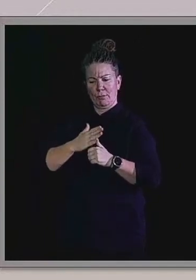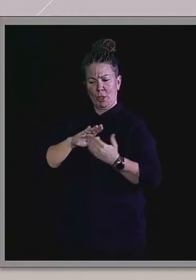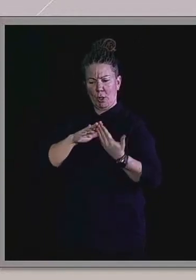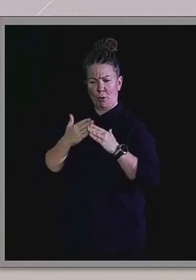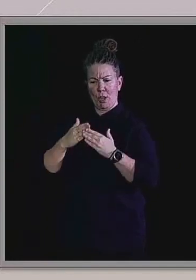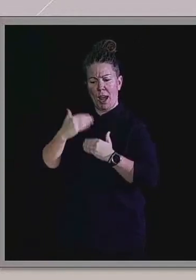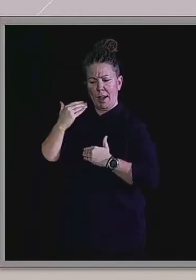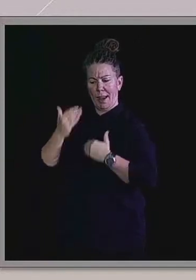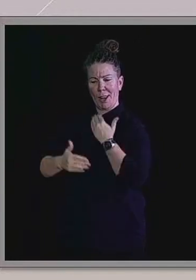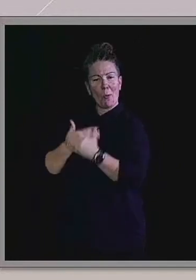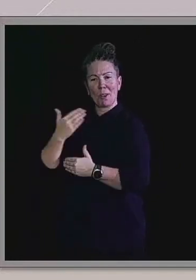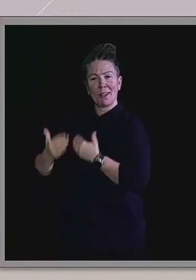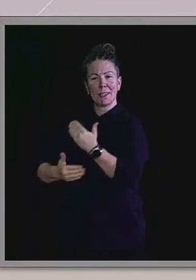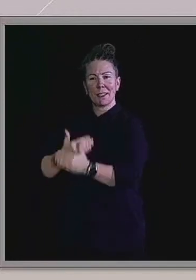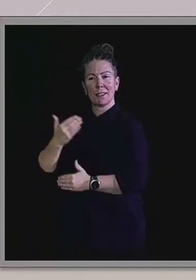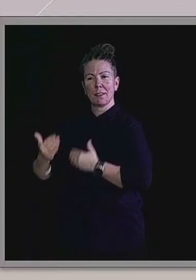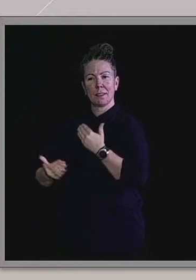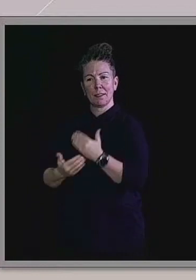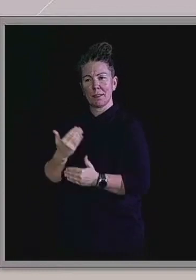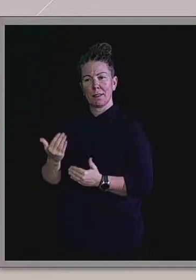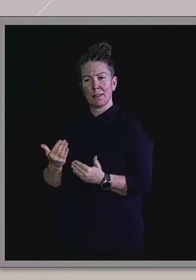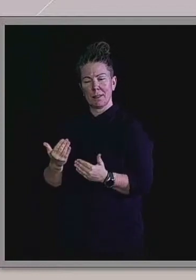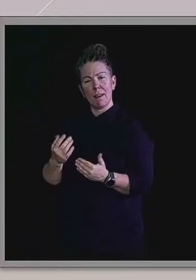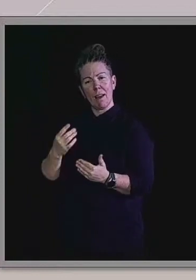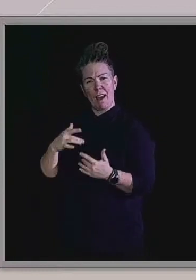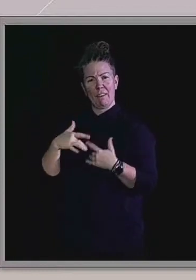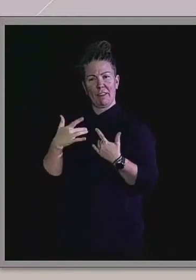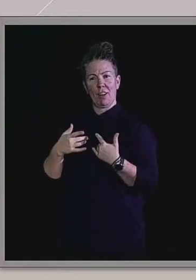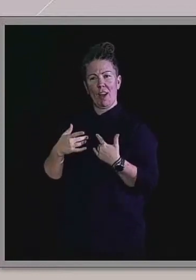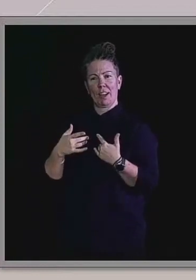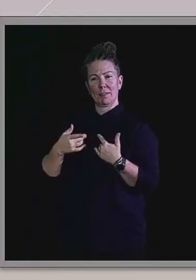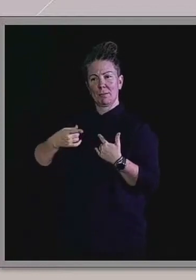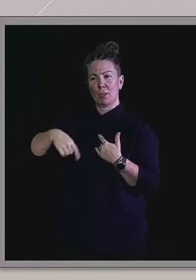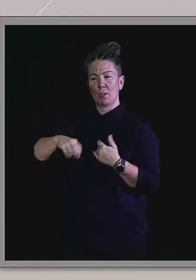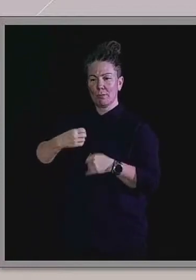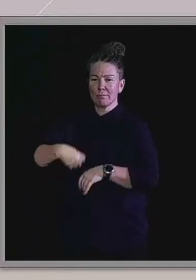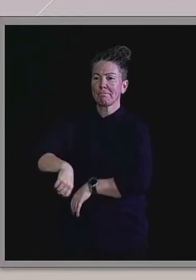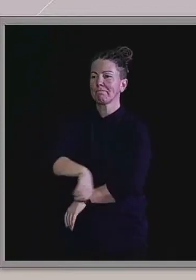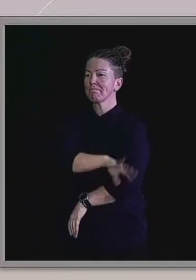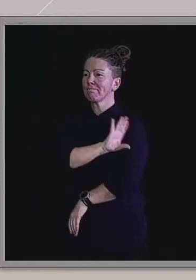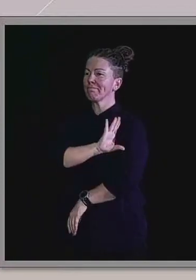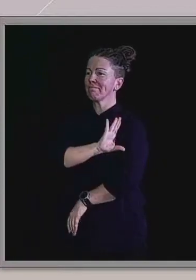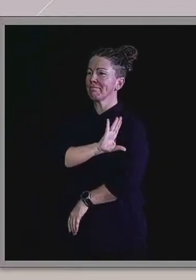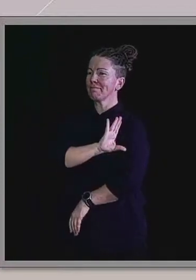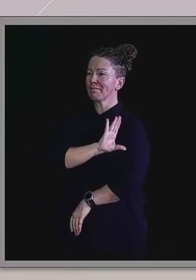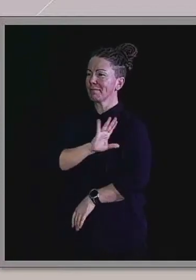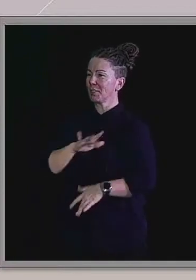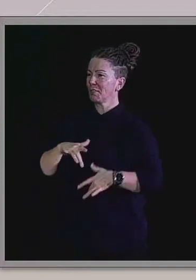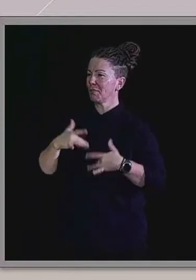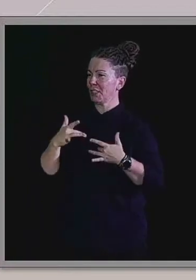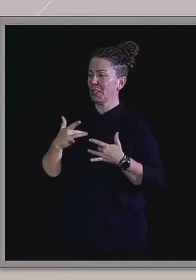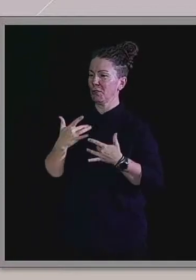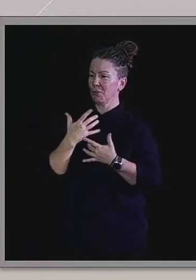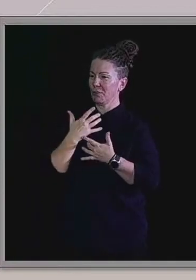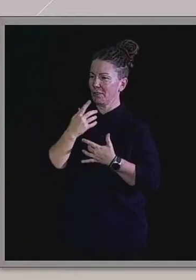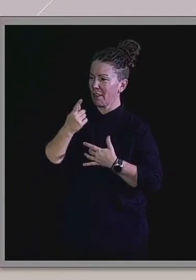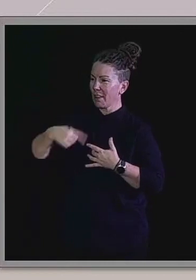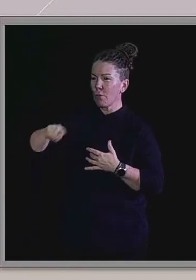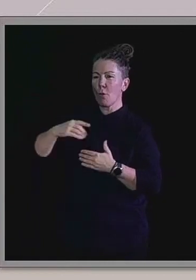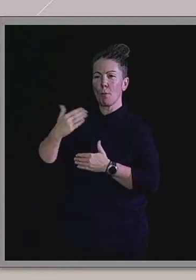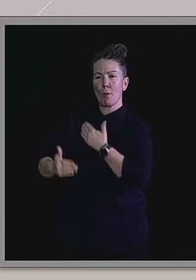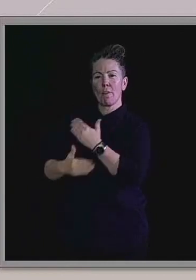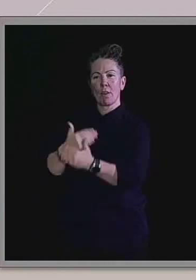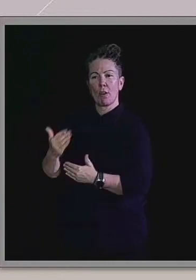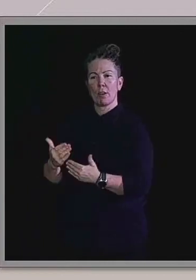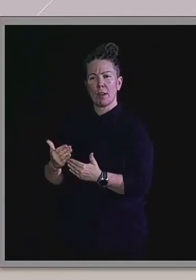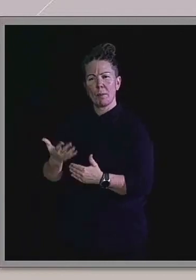example of that, and I think it's a really uplifting one for communities all around Australia to know about this, but also I think for governments